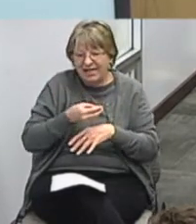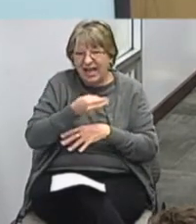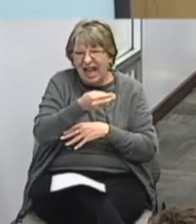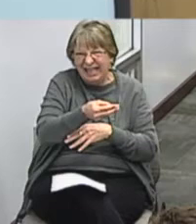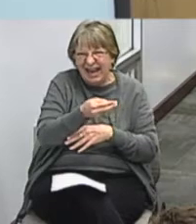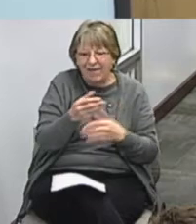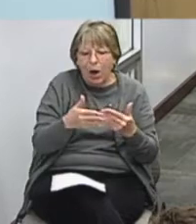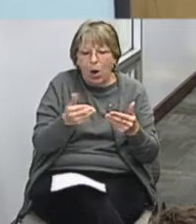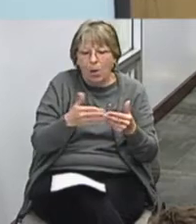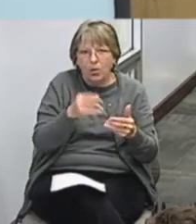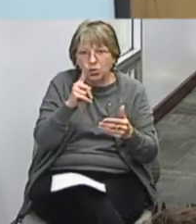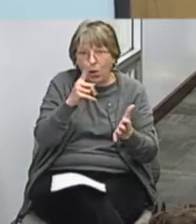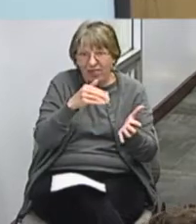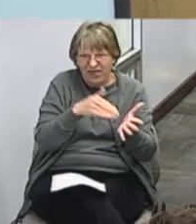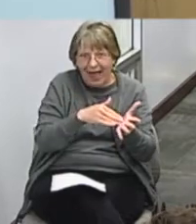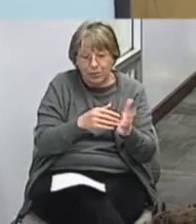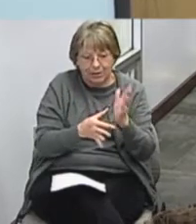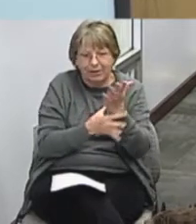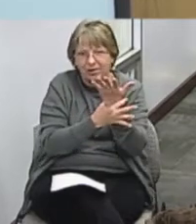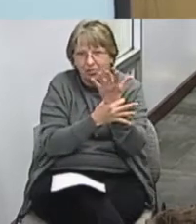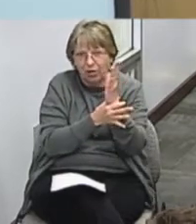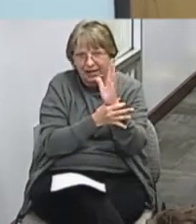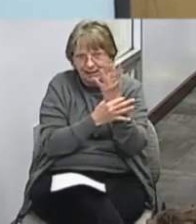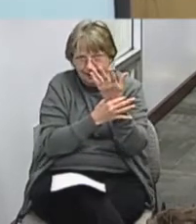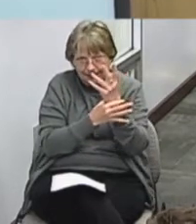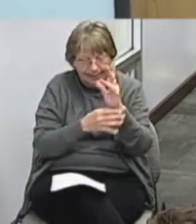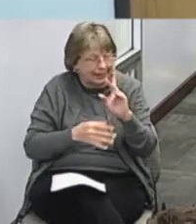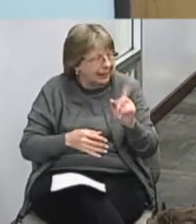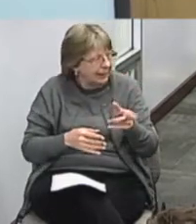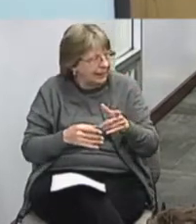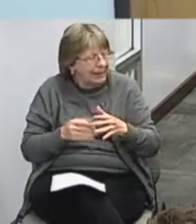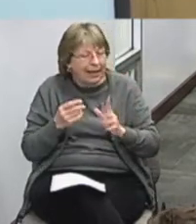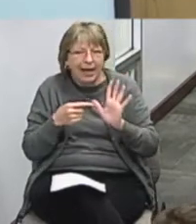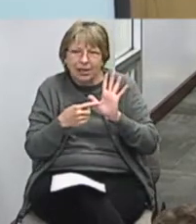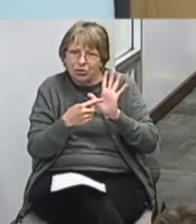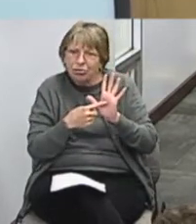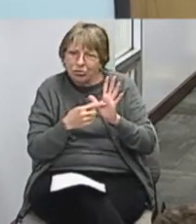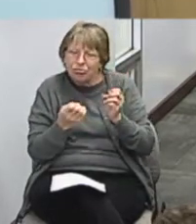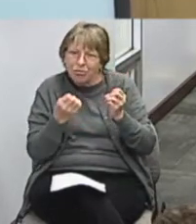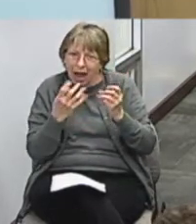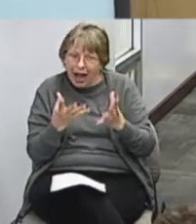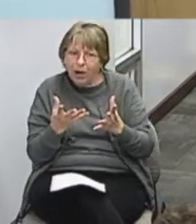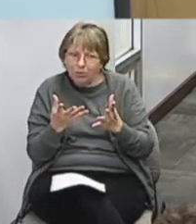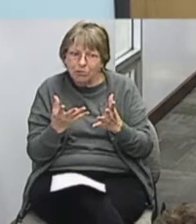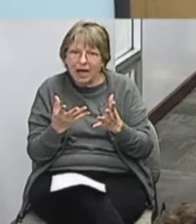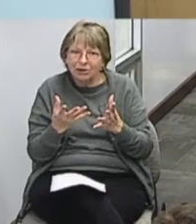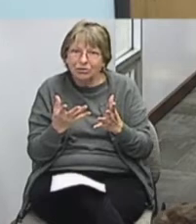many people came out to support the cause and give back to the community.